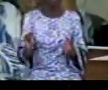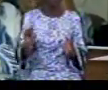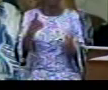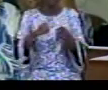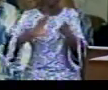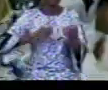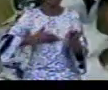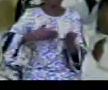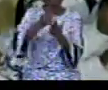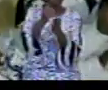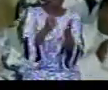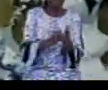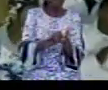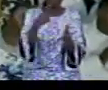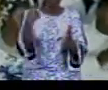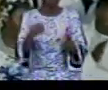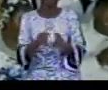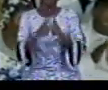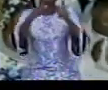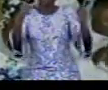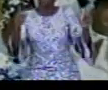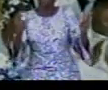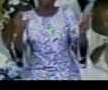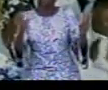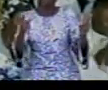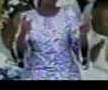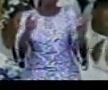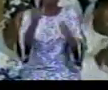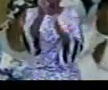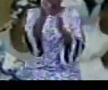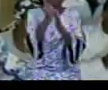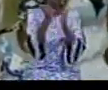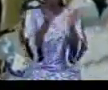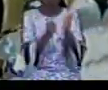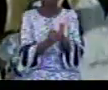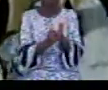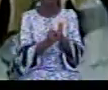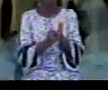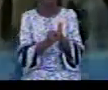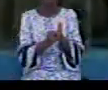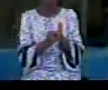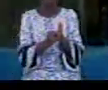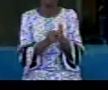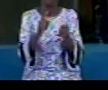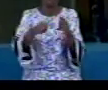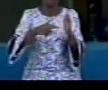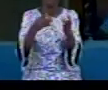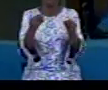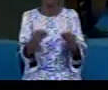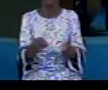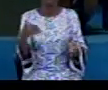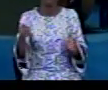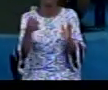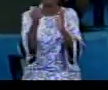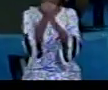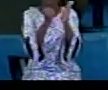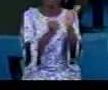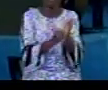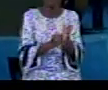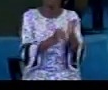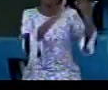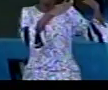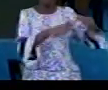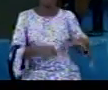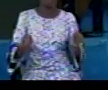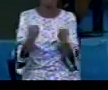Nigeria, the largest in landmass, like the biblical Canaan land, a state flowing with milk